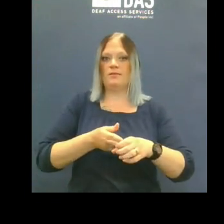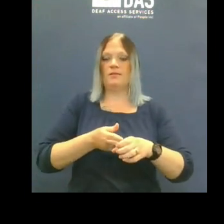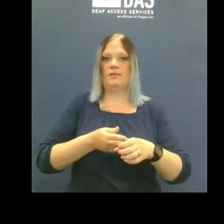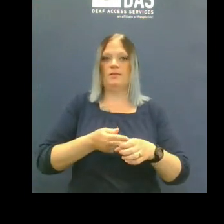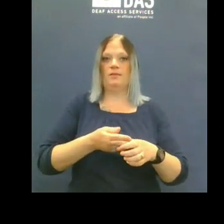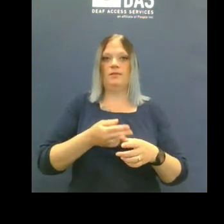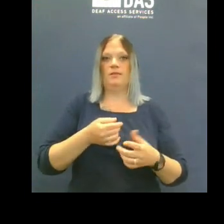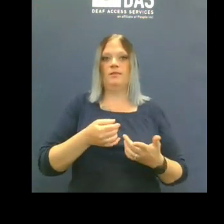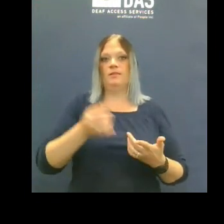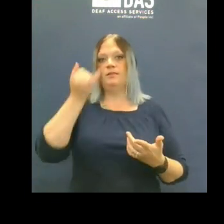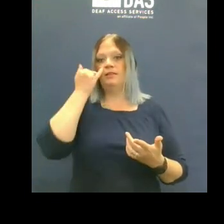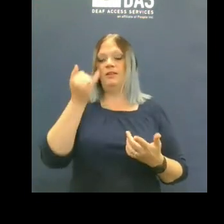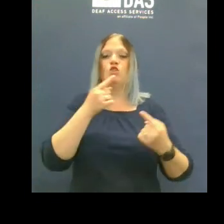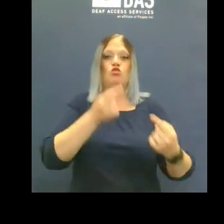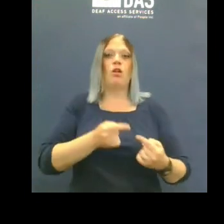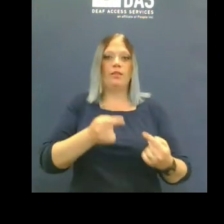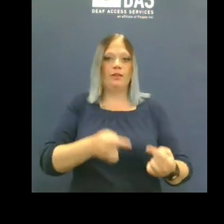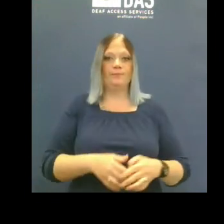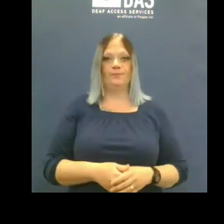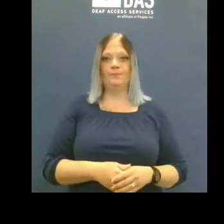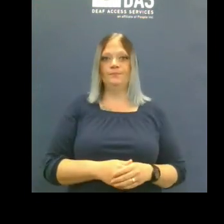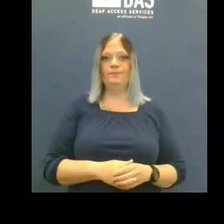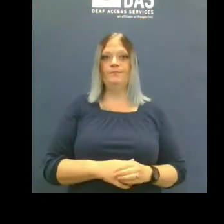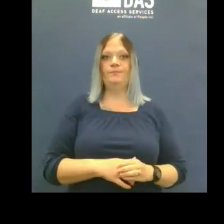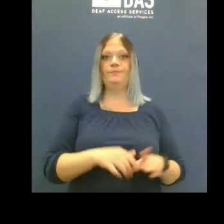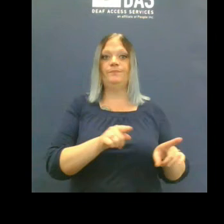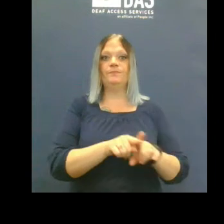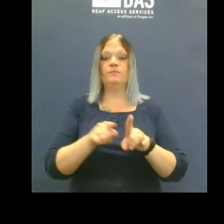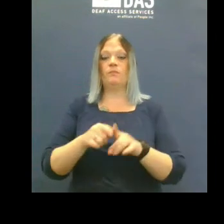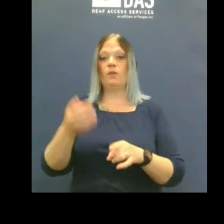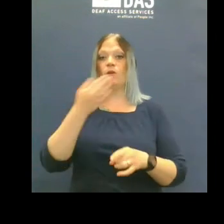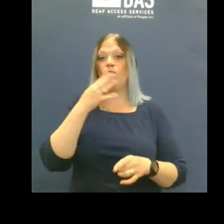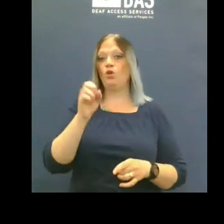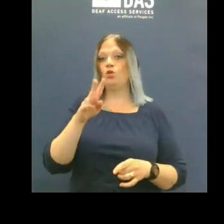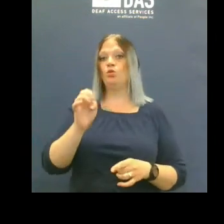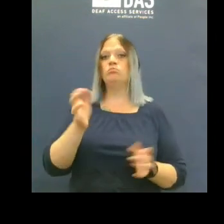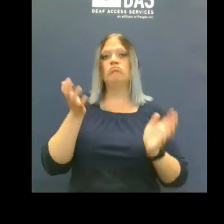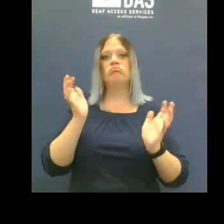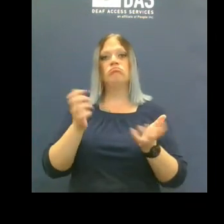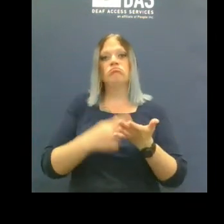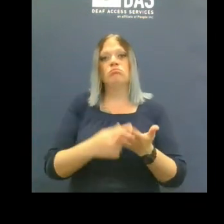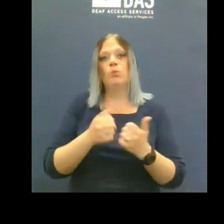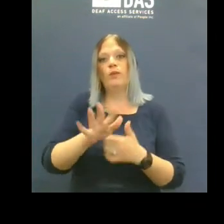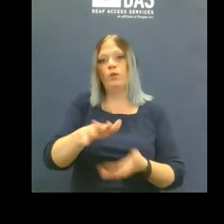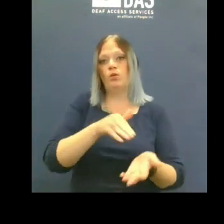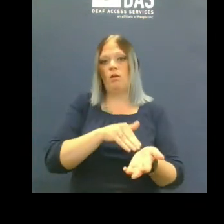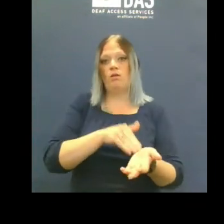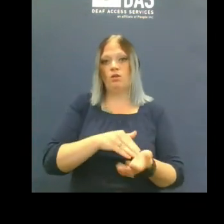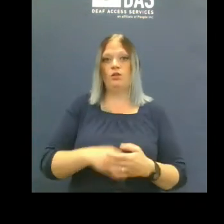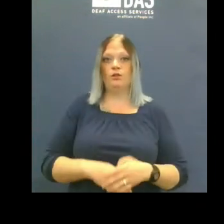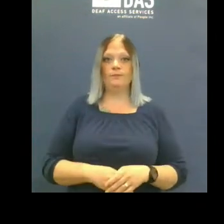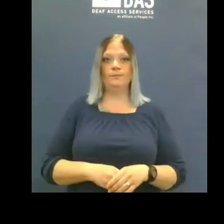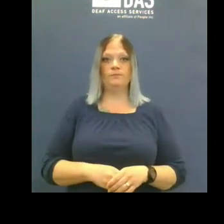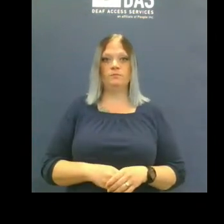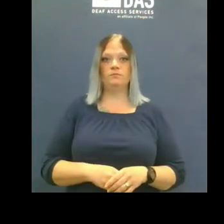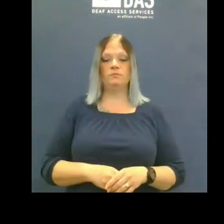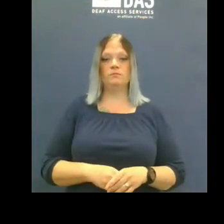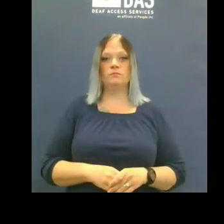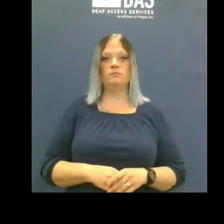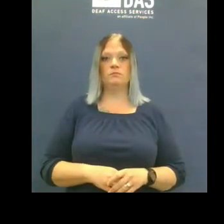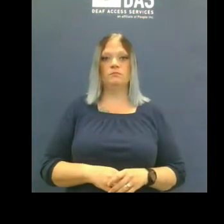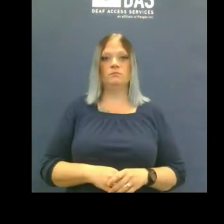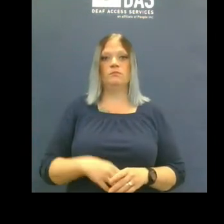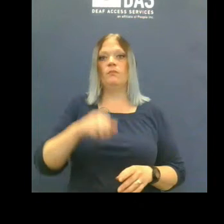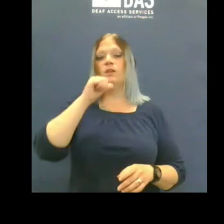if they're struggling. Also, a good source of information is talking to your healthcare provider. Also, just don't